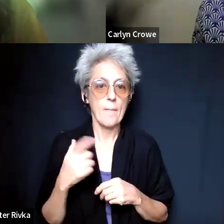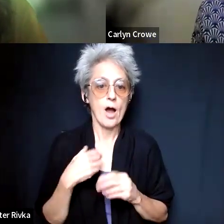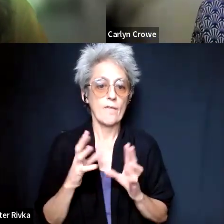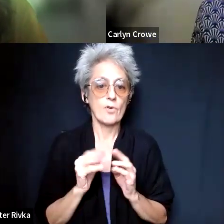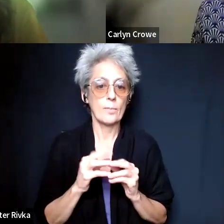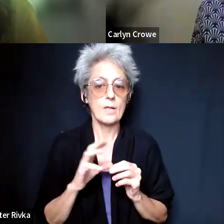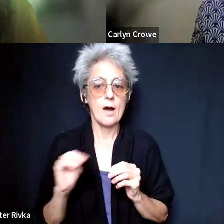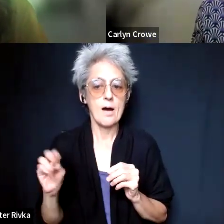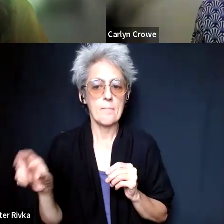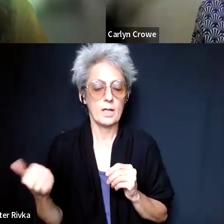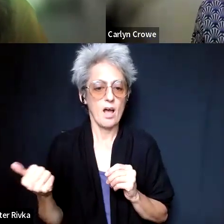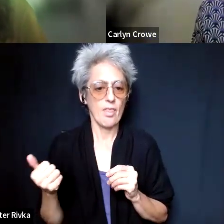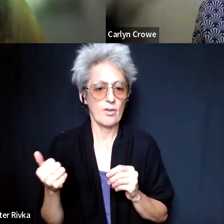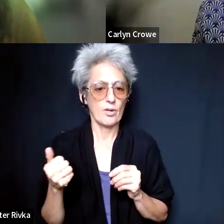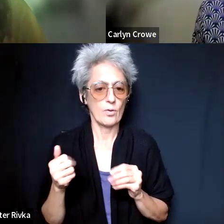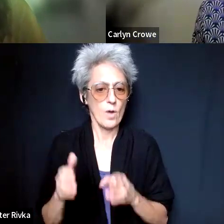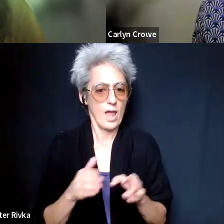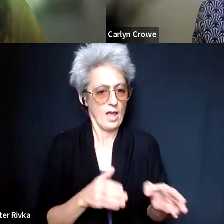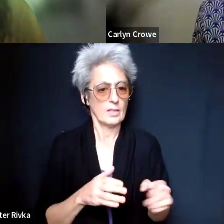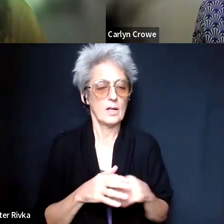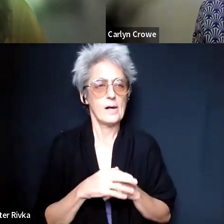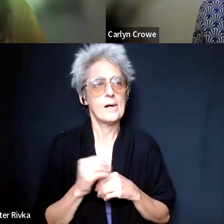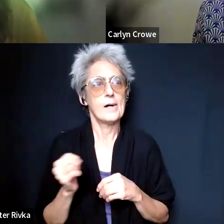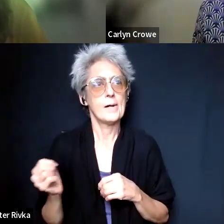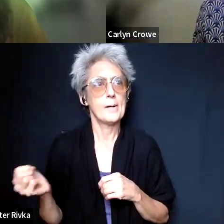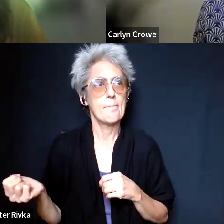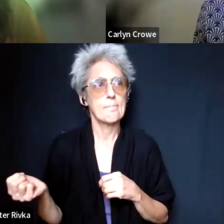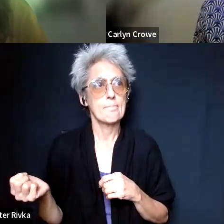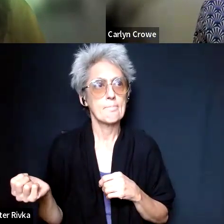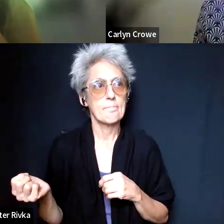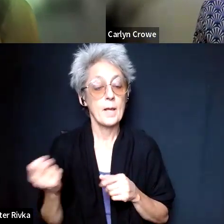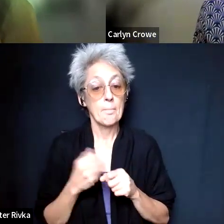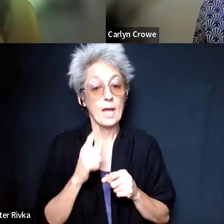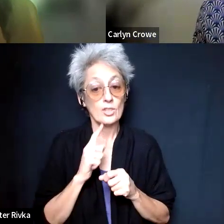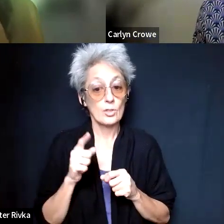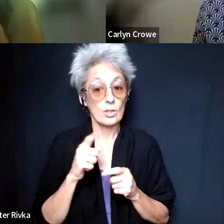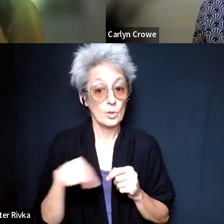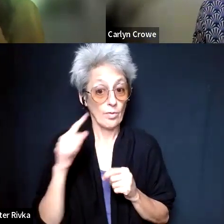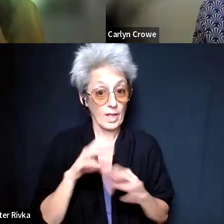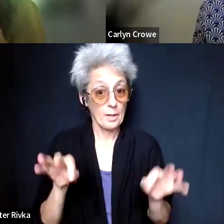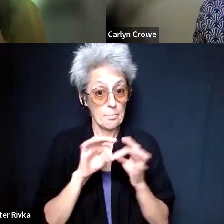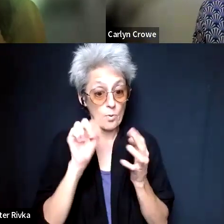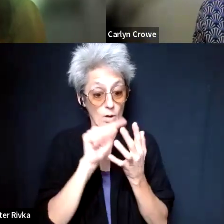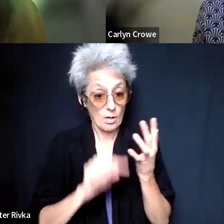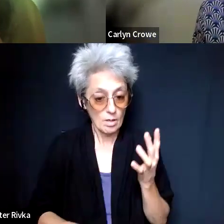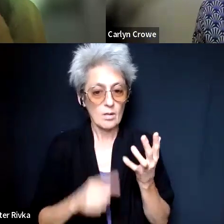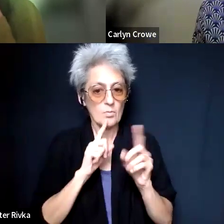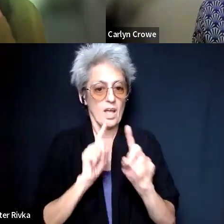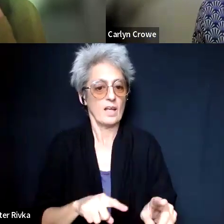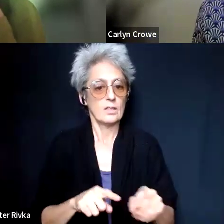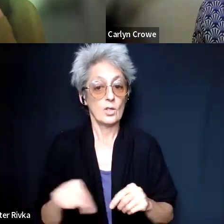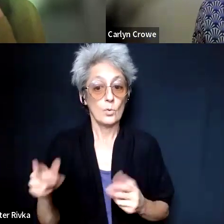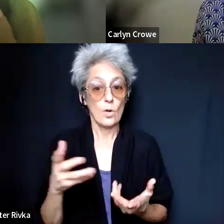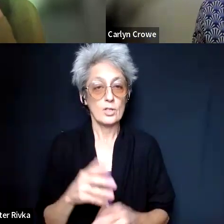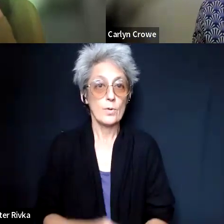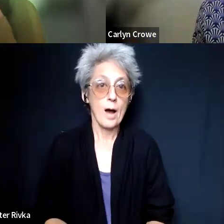arenas to make sure that the issues that are important to you are getting asked. So if you want to chime